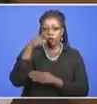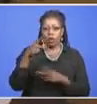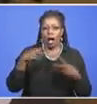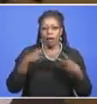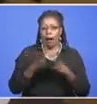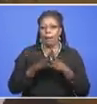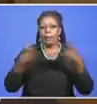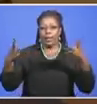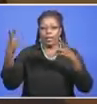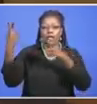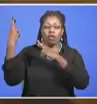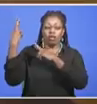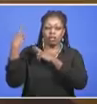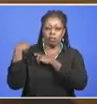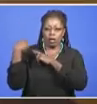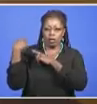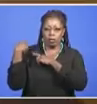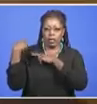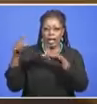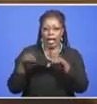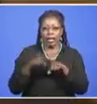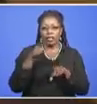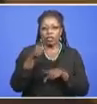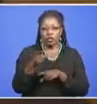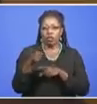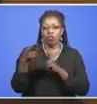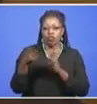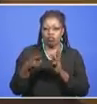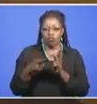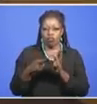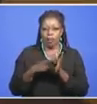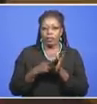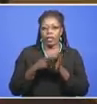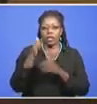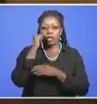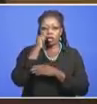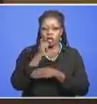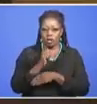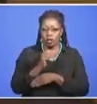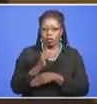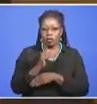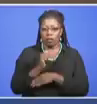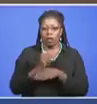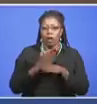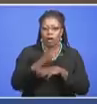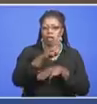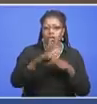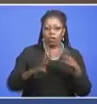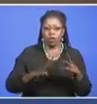big responsibility, as you are representing girls all over the world.